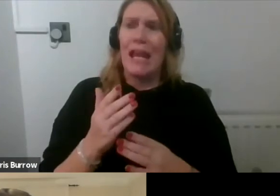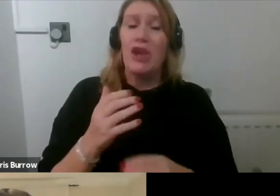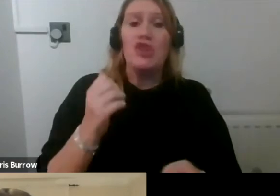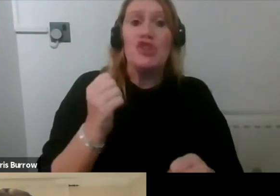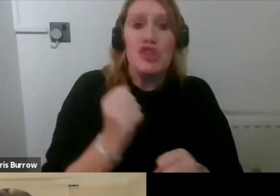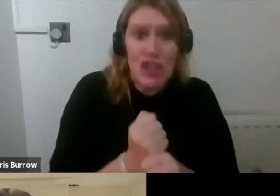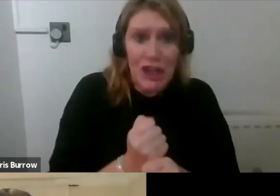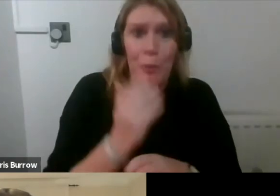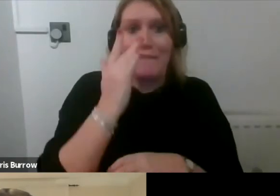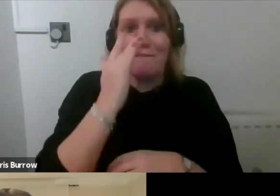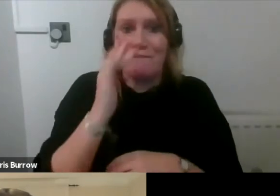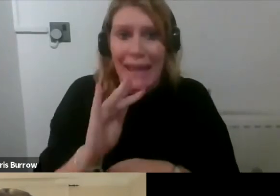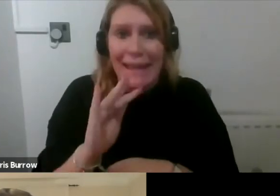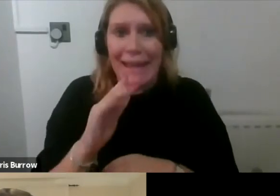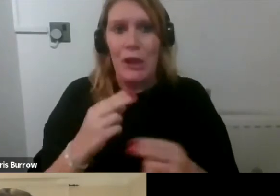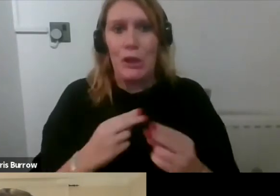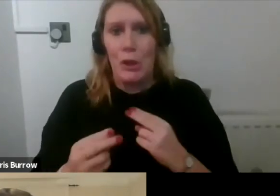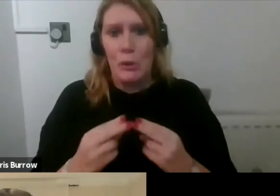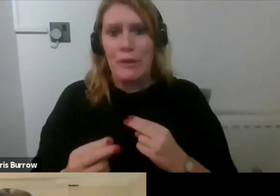is to report the real thing.